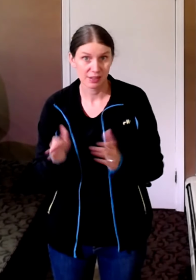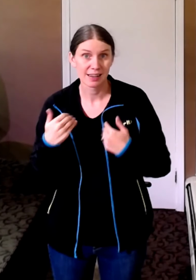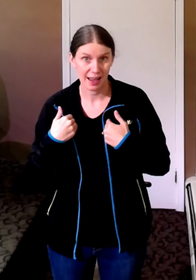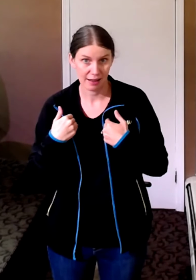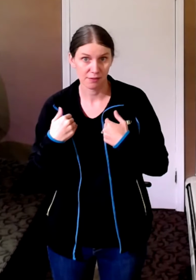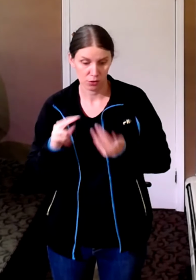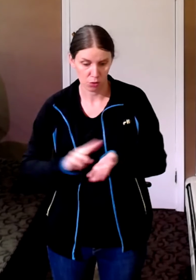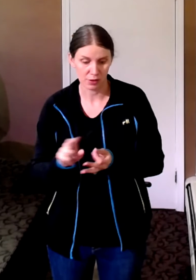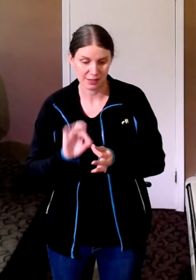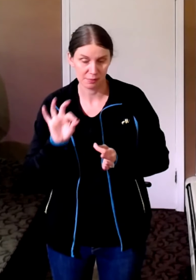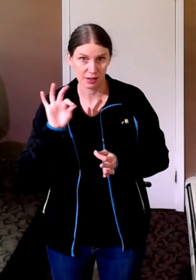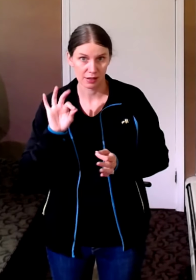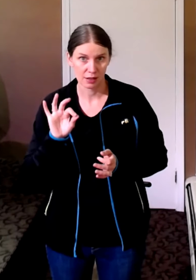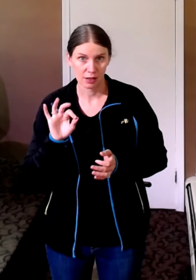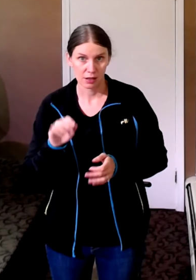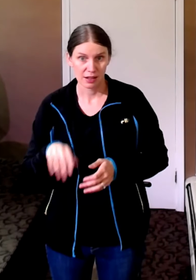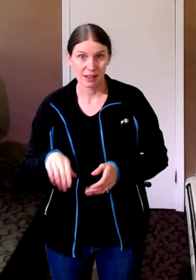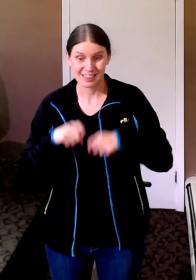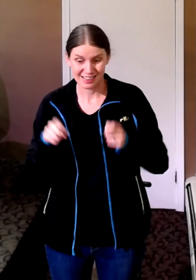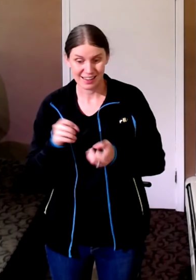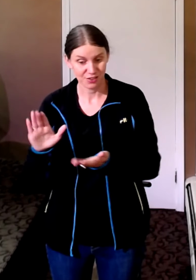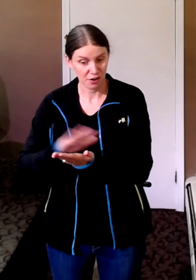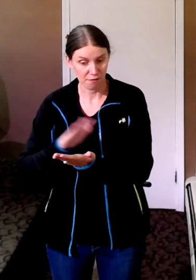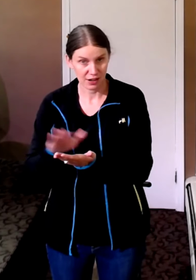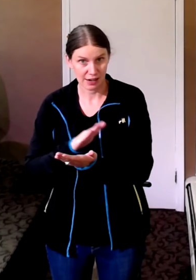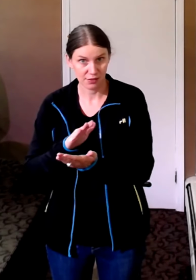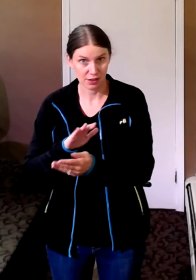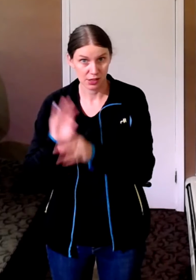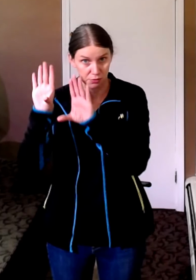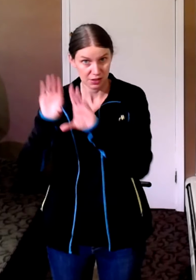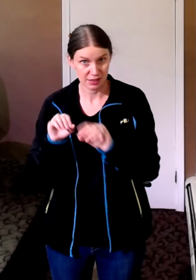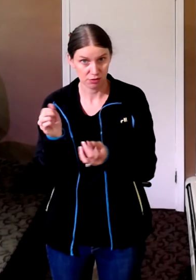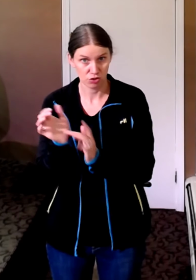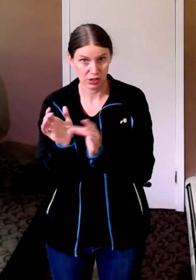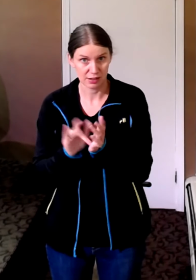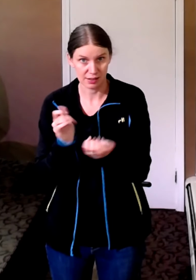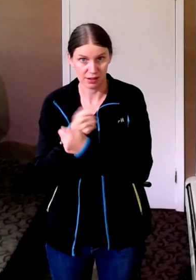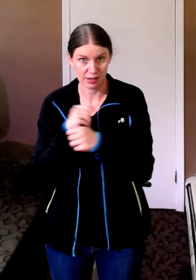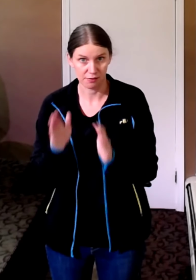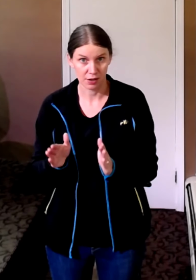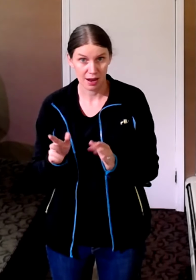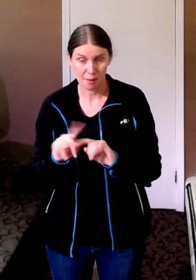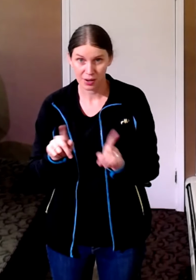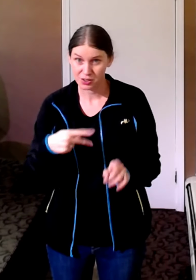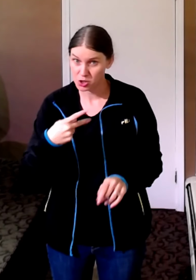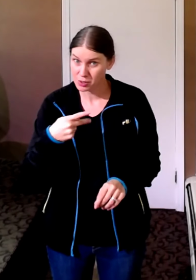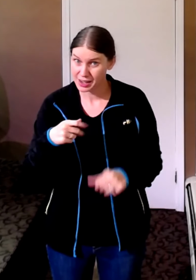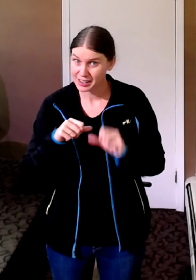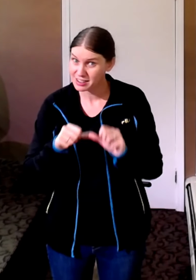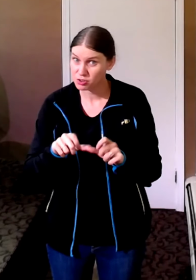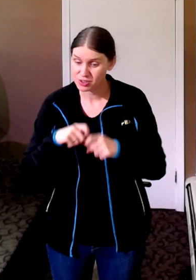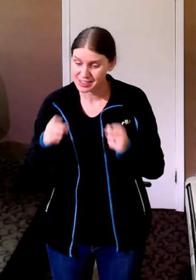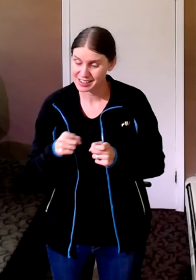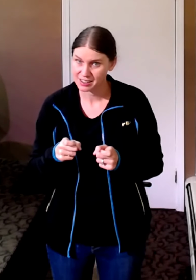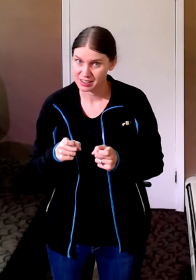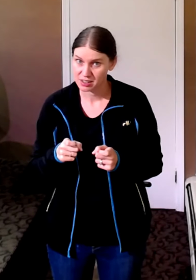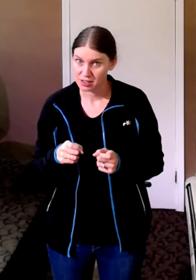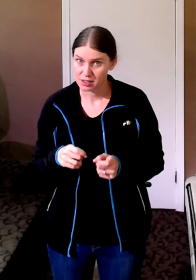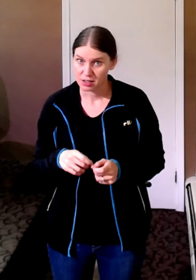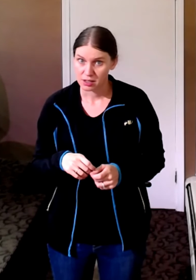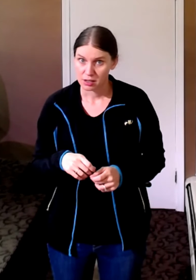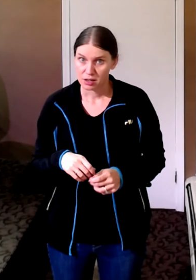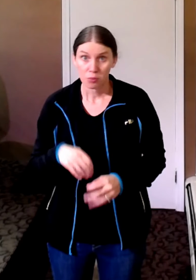in us, and our sins are forgiven once we accept the Lord Jesus Christ, we still sin. We still are sinners.